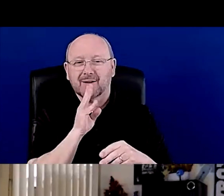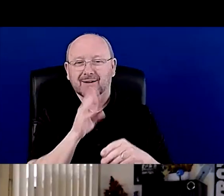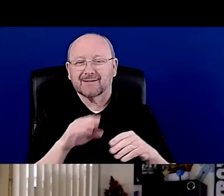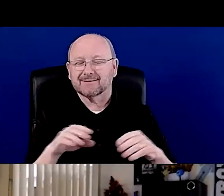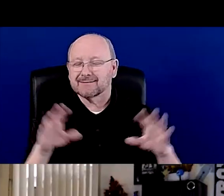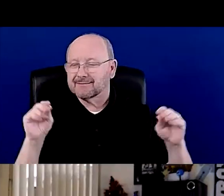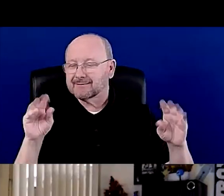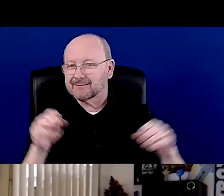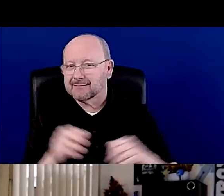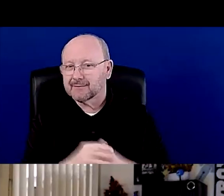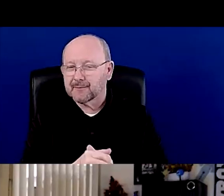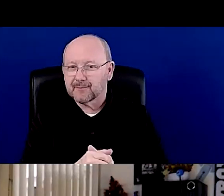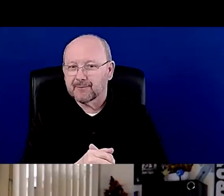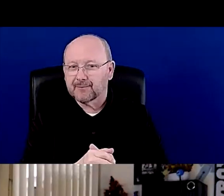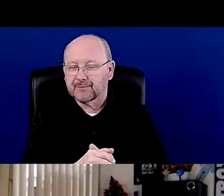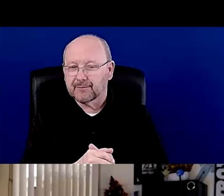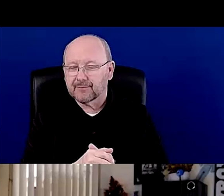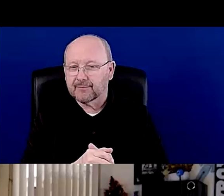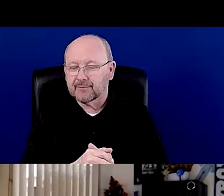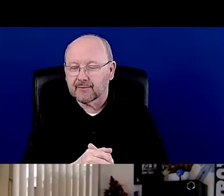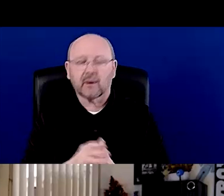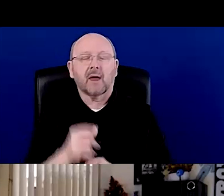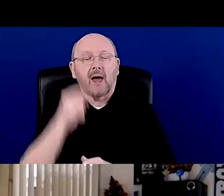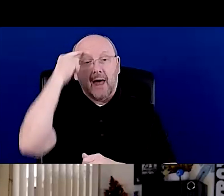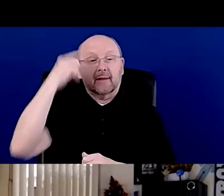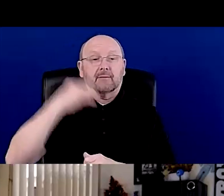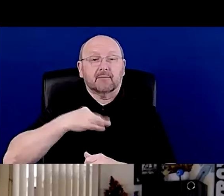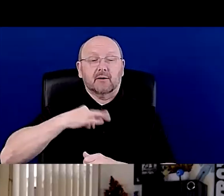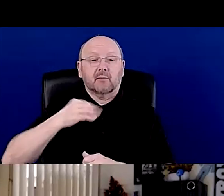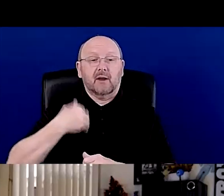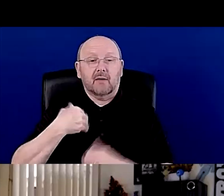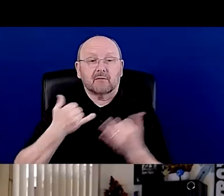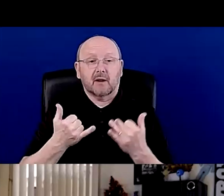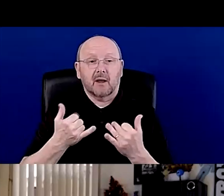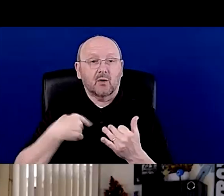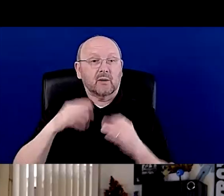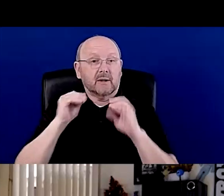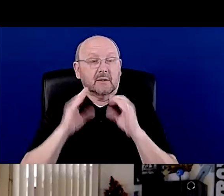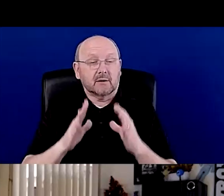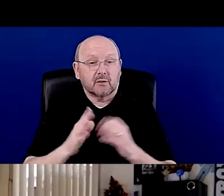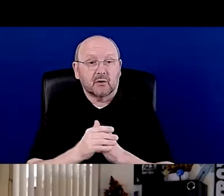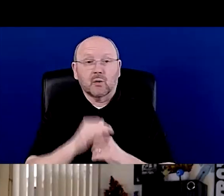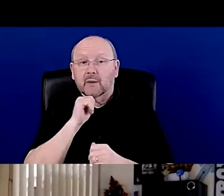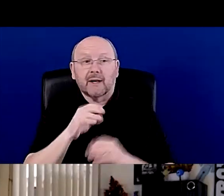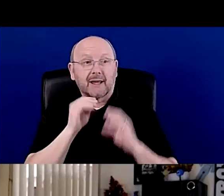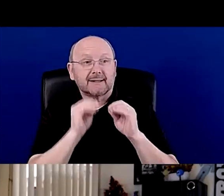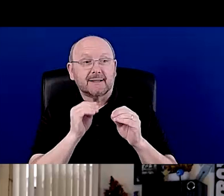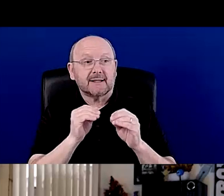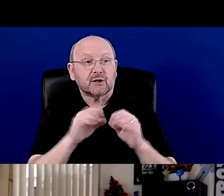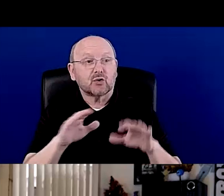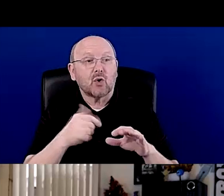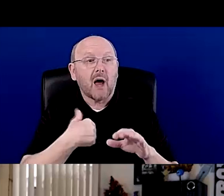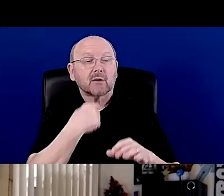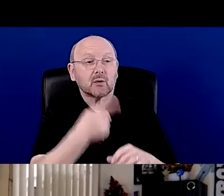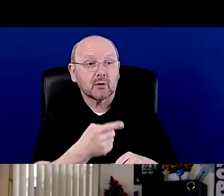think the benefit that we all have here as educators is that what we are not teaching them to do what we tell them to do. We're teaching them to